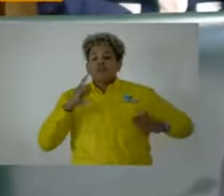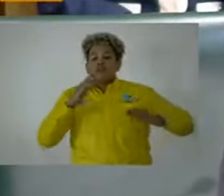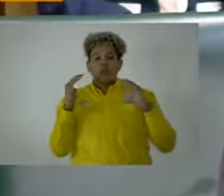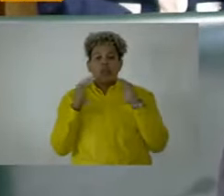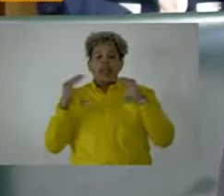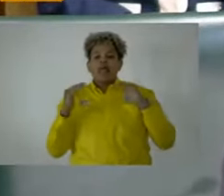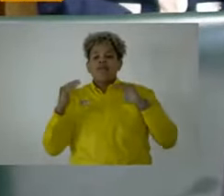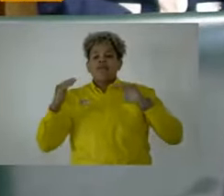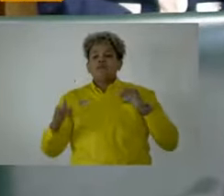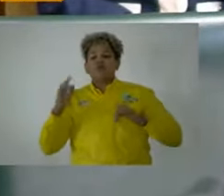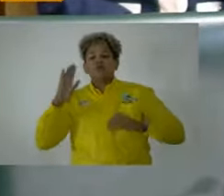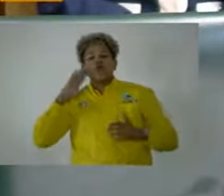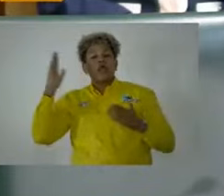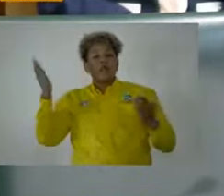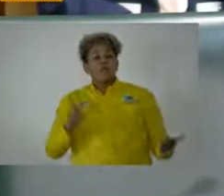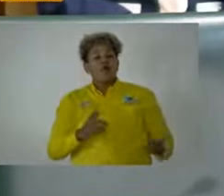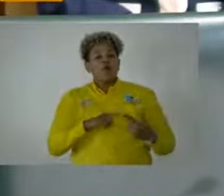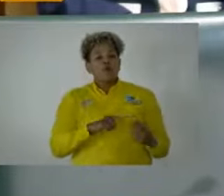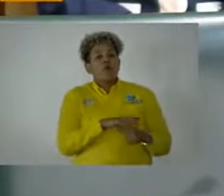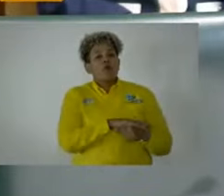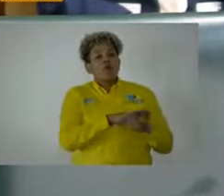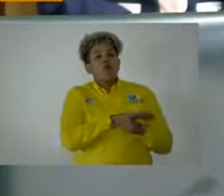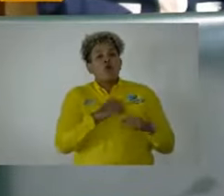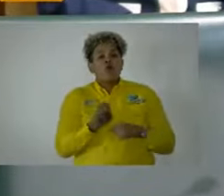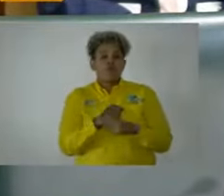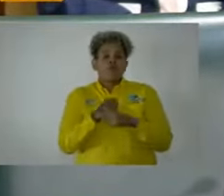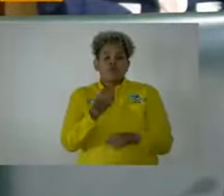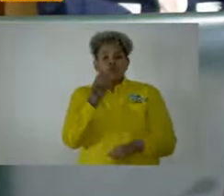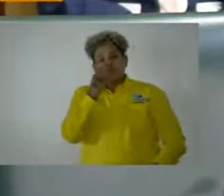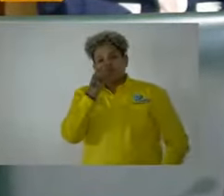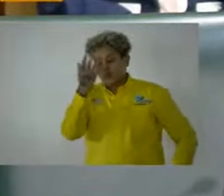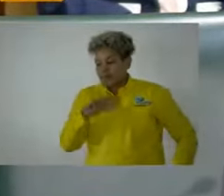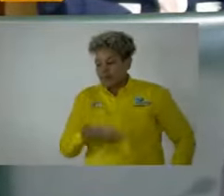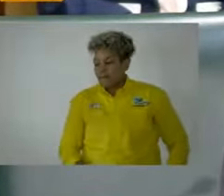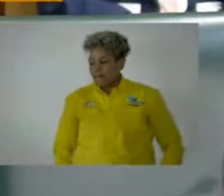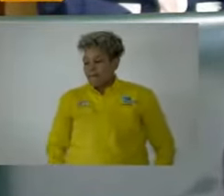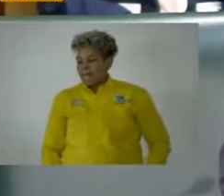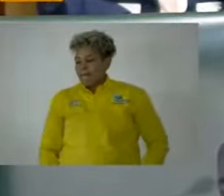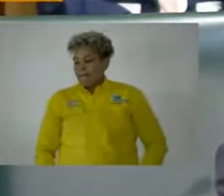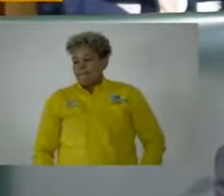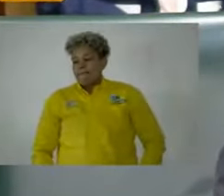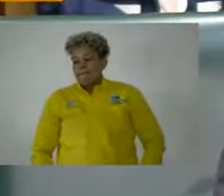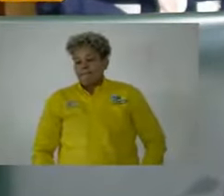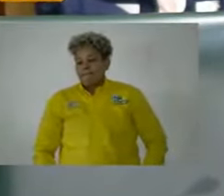playing field between imported and locally produced food.